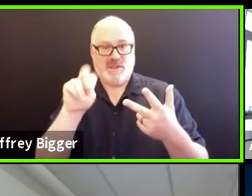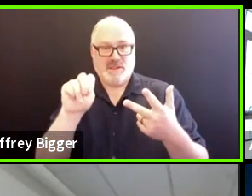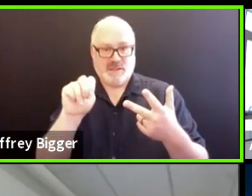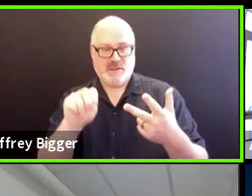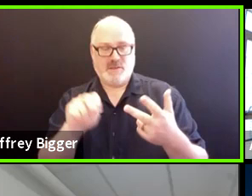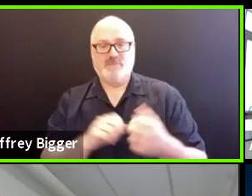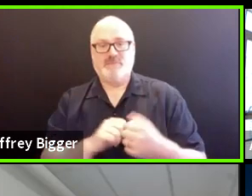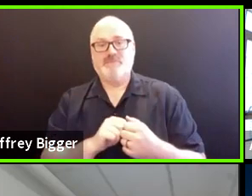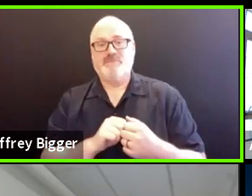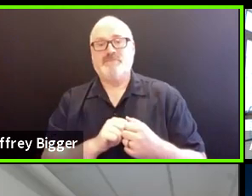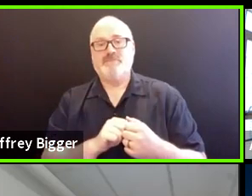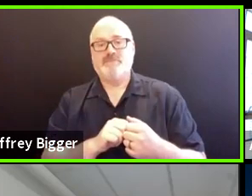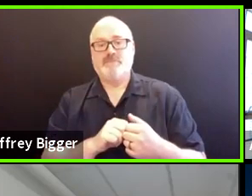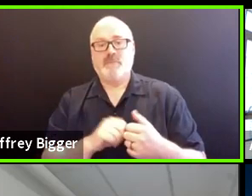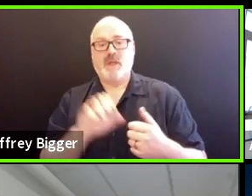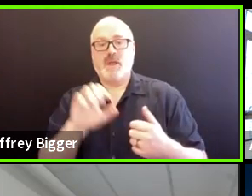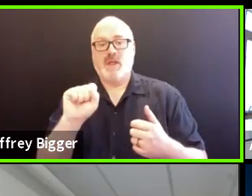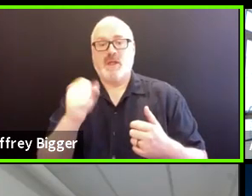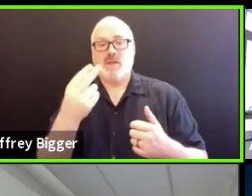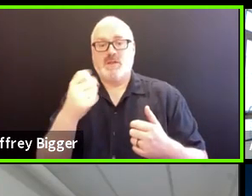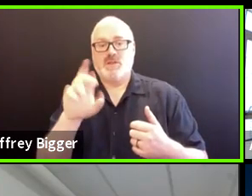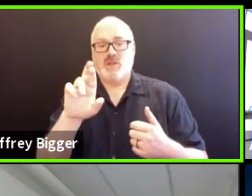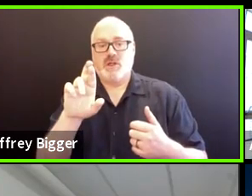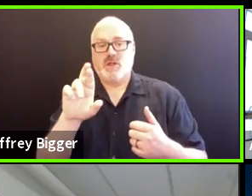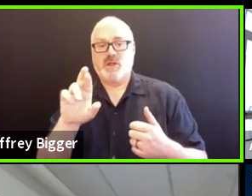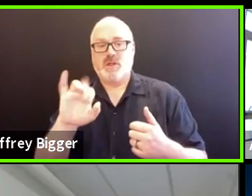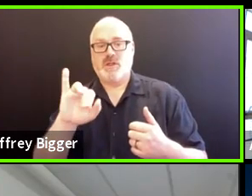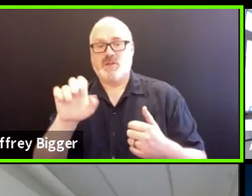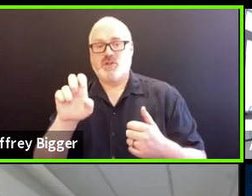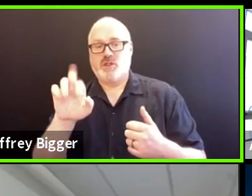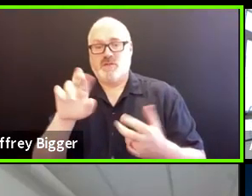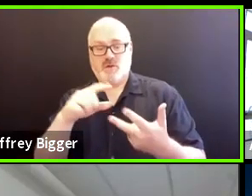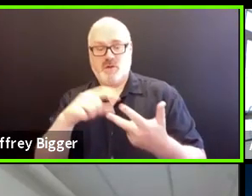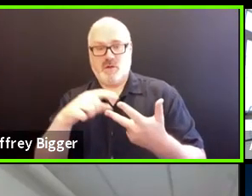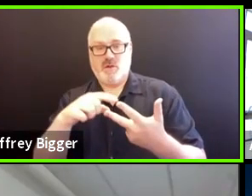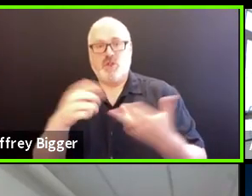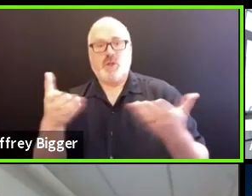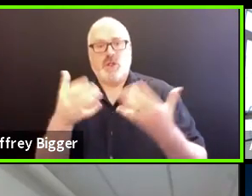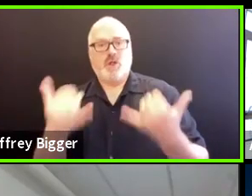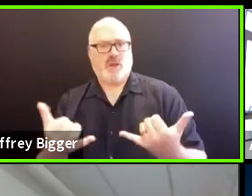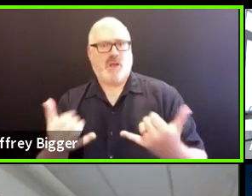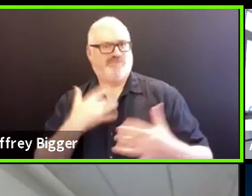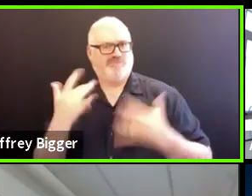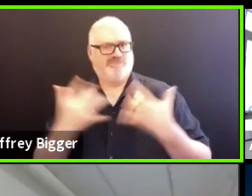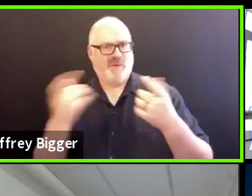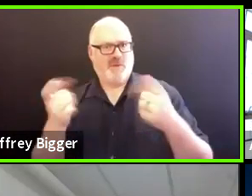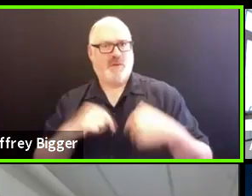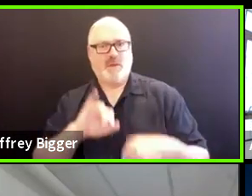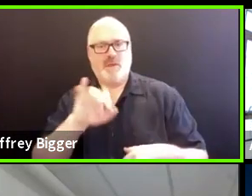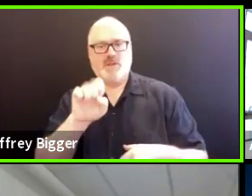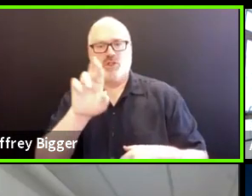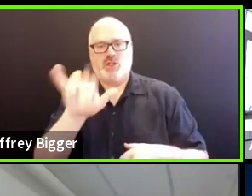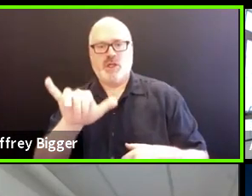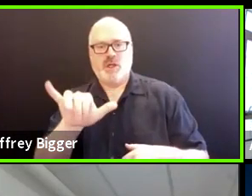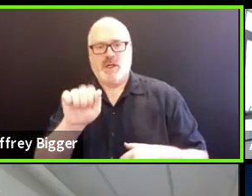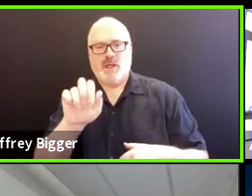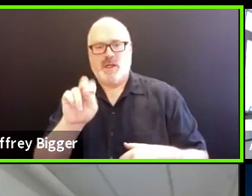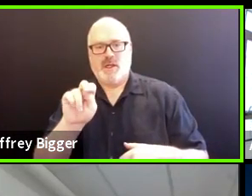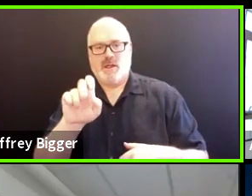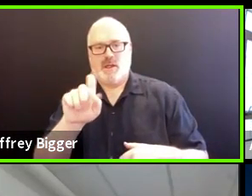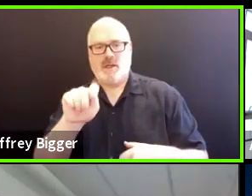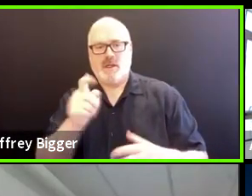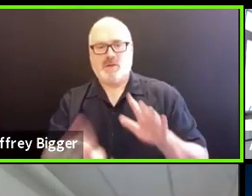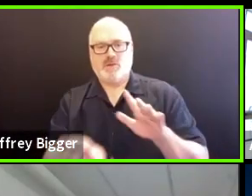and Jennifer are in town, and we're really excited for them to be here. And Jerry Annette will be here next